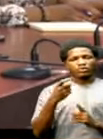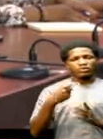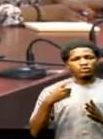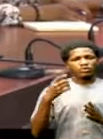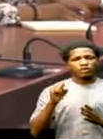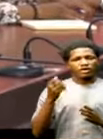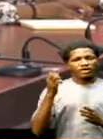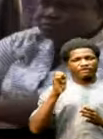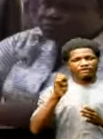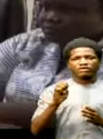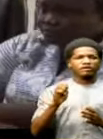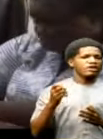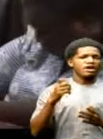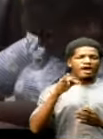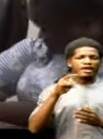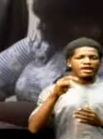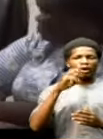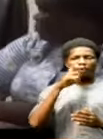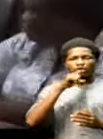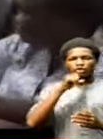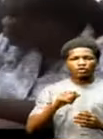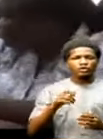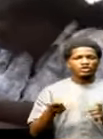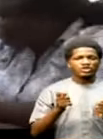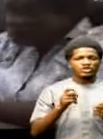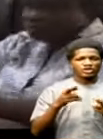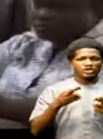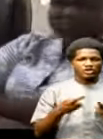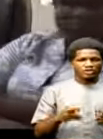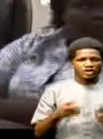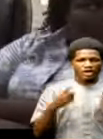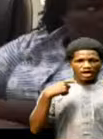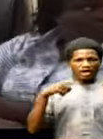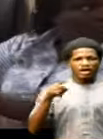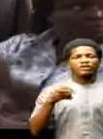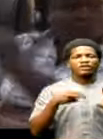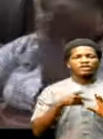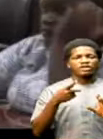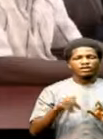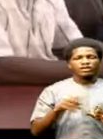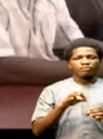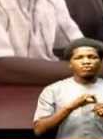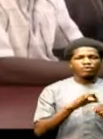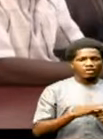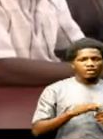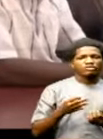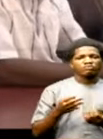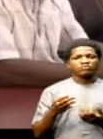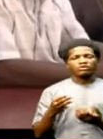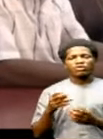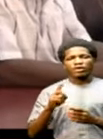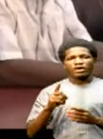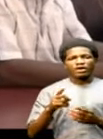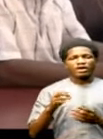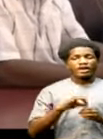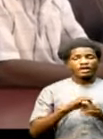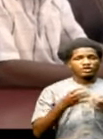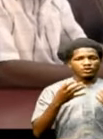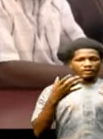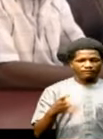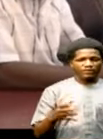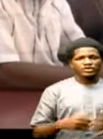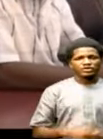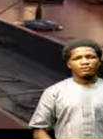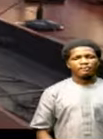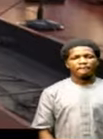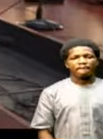should INEC tamper with the results already announced and declared at the polling units where elections have been concluded and returns made by